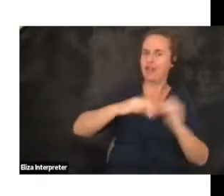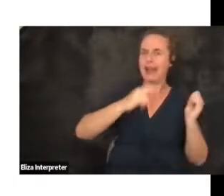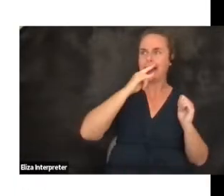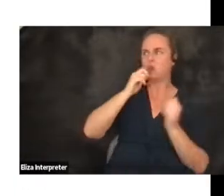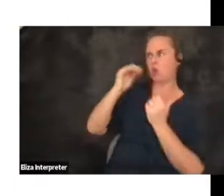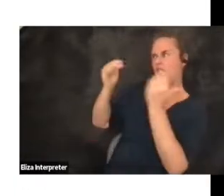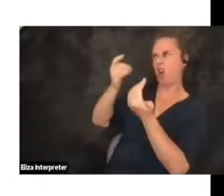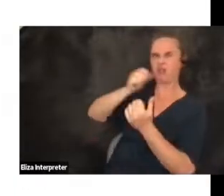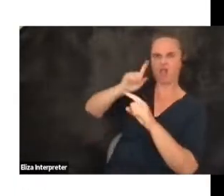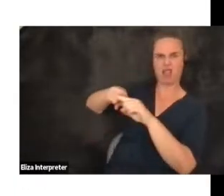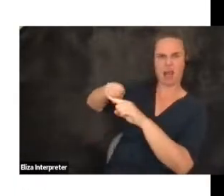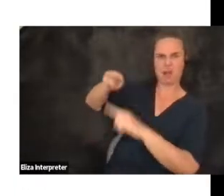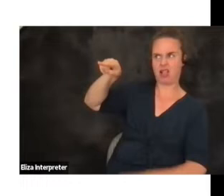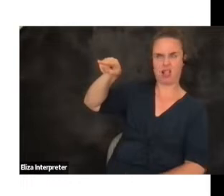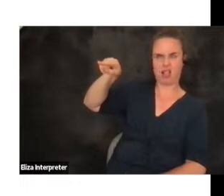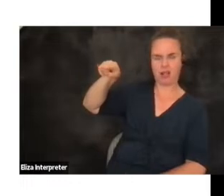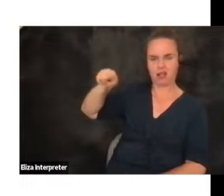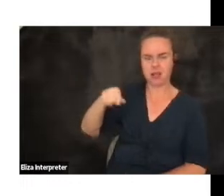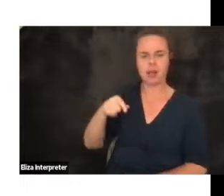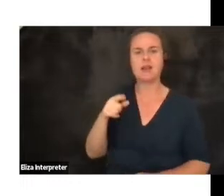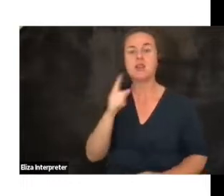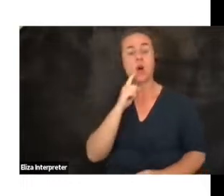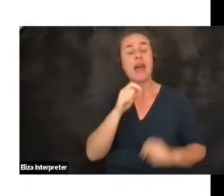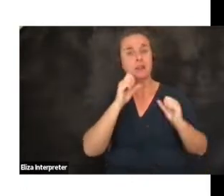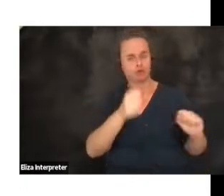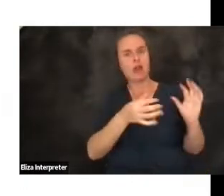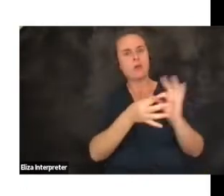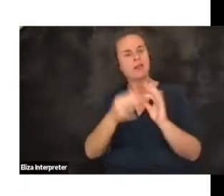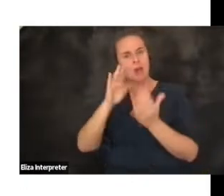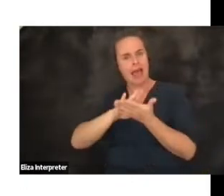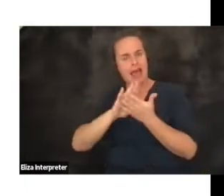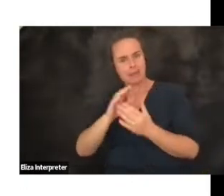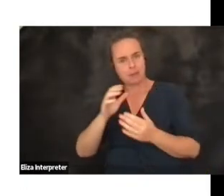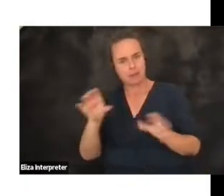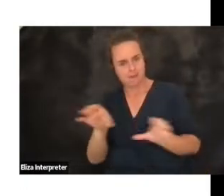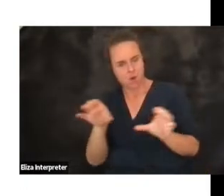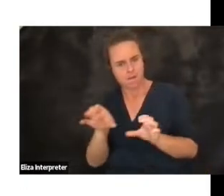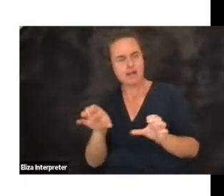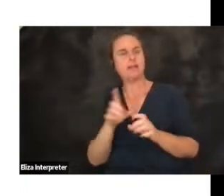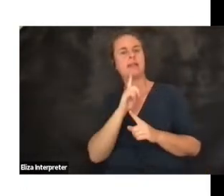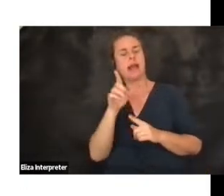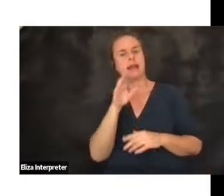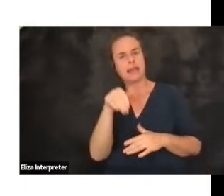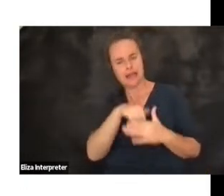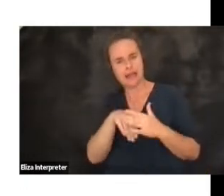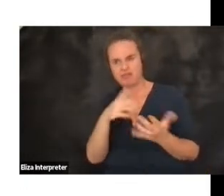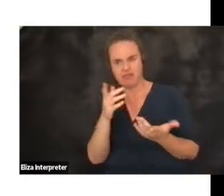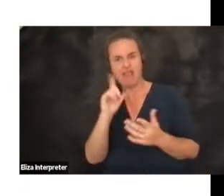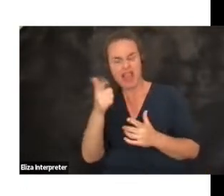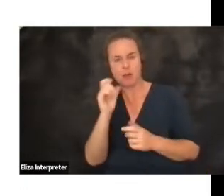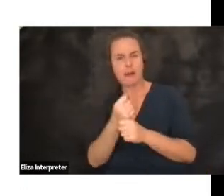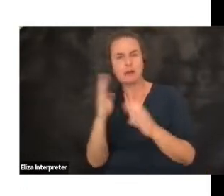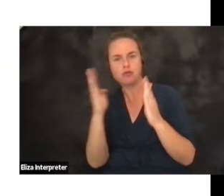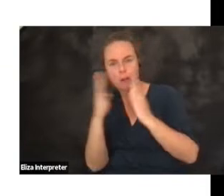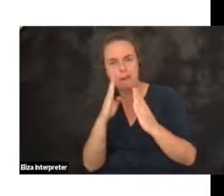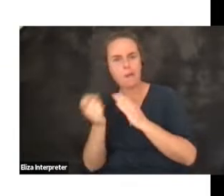strongly associated with things like academic performance and, getting into trouble, disciplinary trouble,